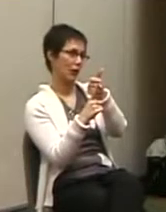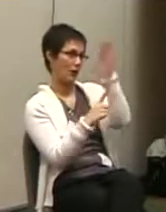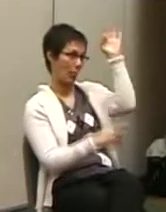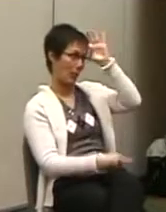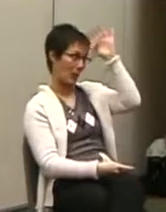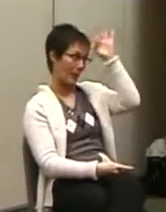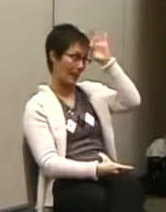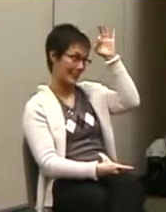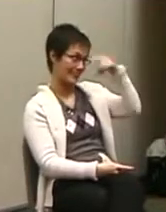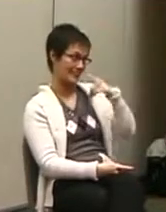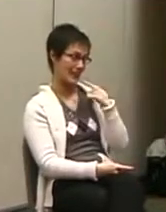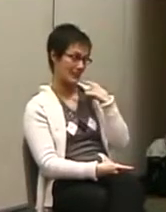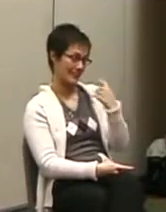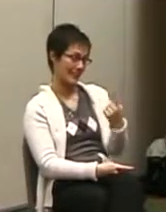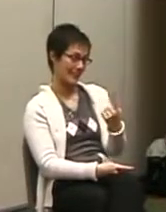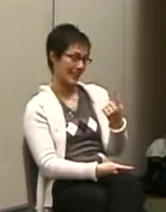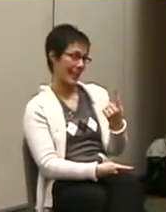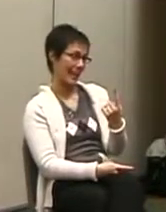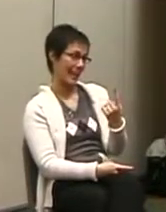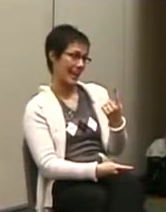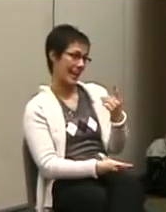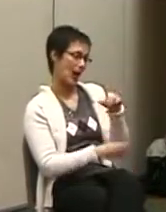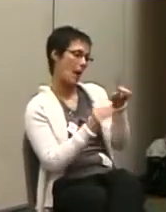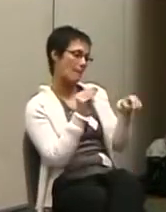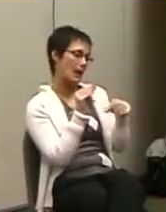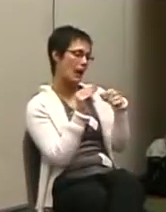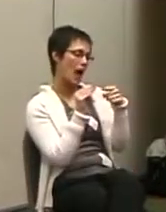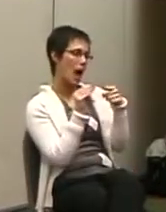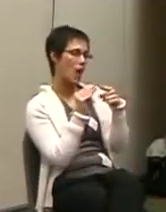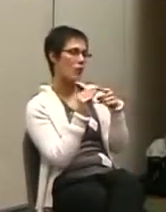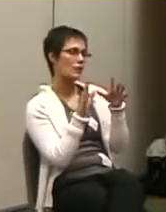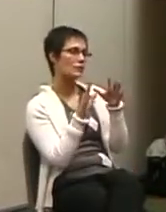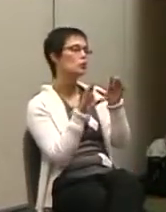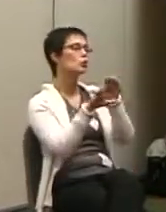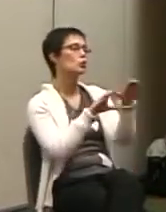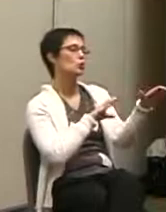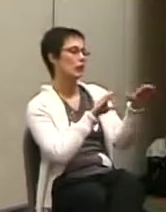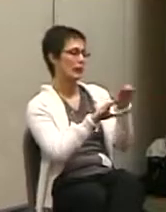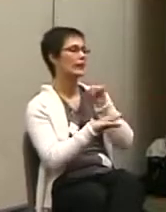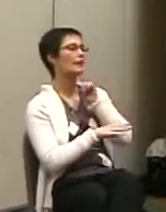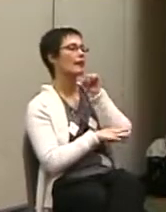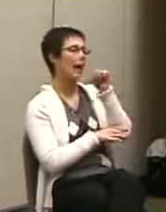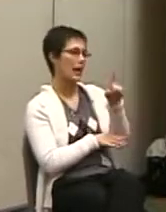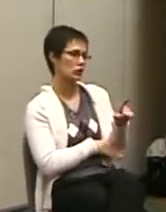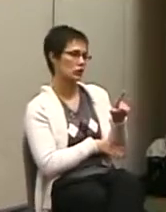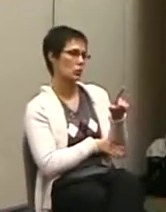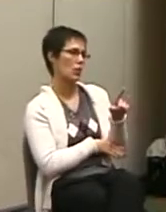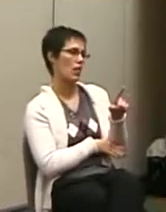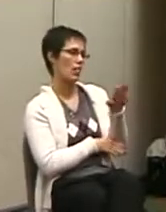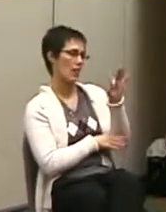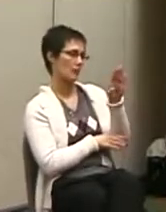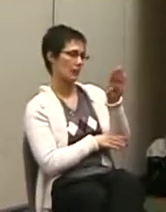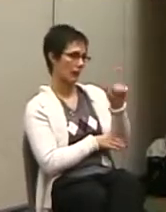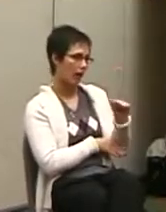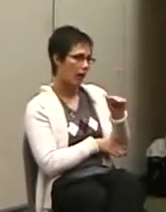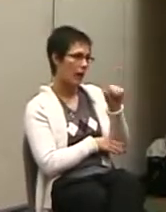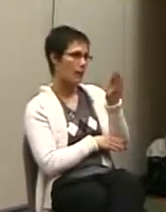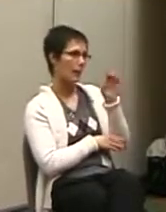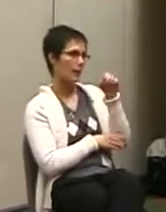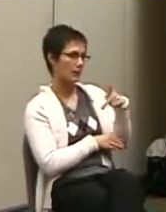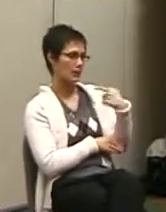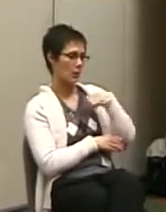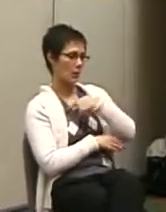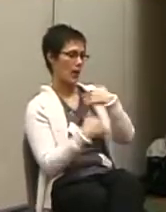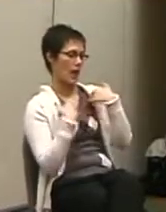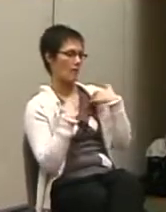clueless, I would say, in terms of implement or doing the actual, because we have all ours on the computer on Eastbed,